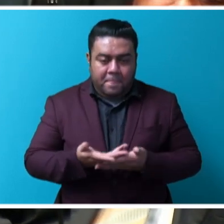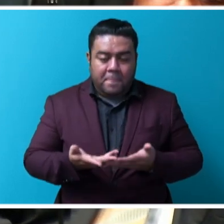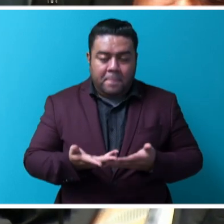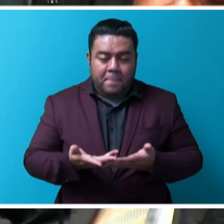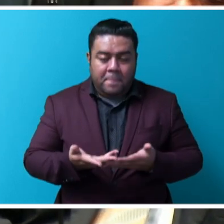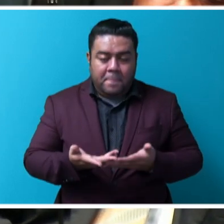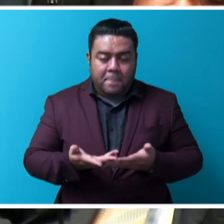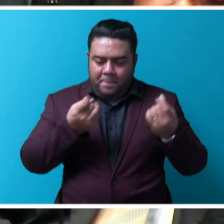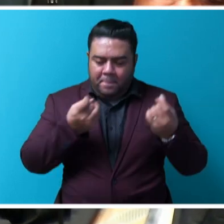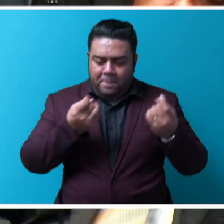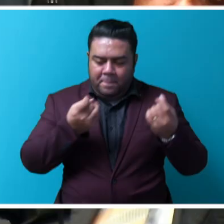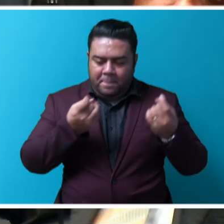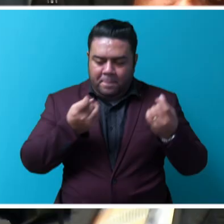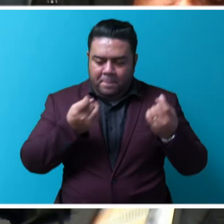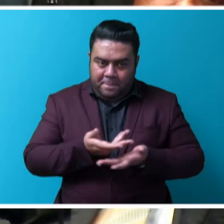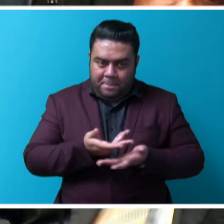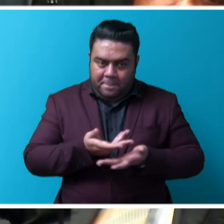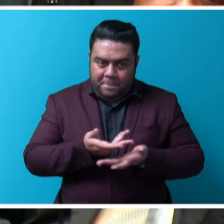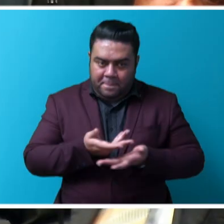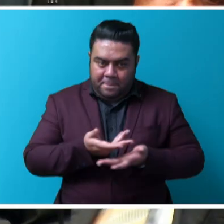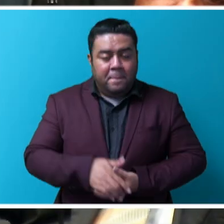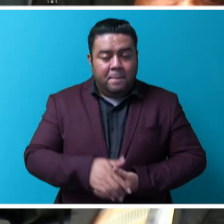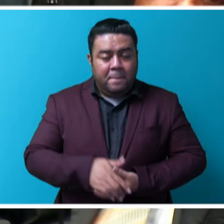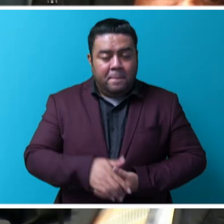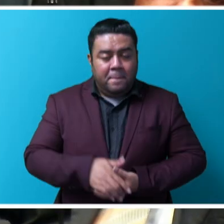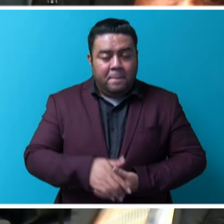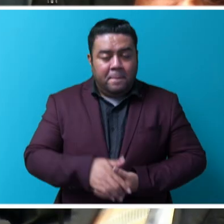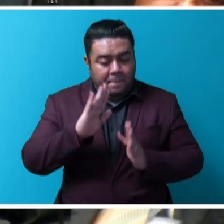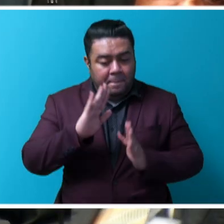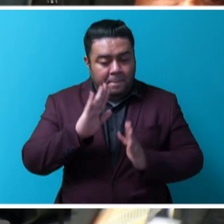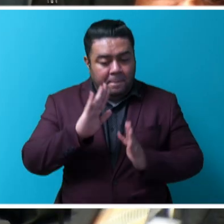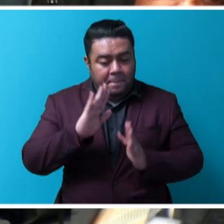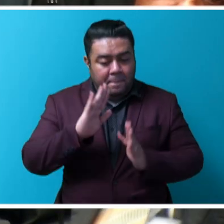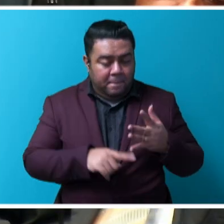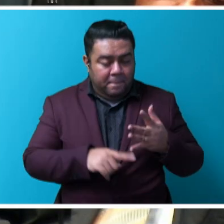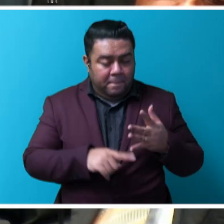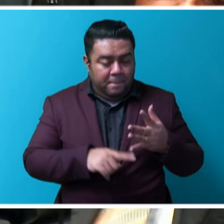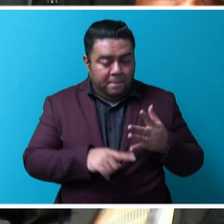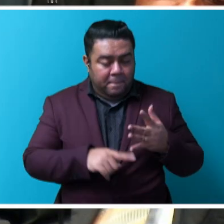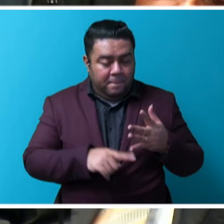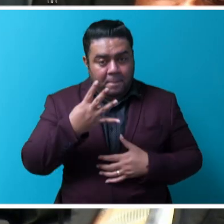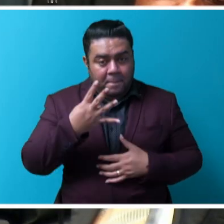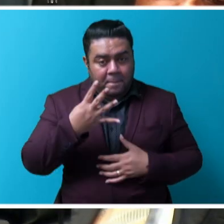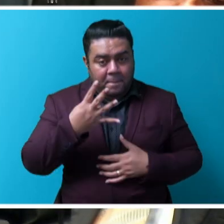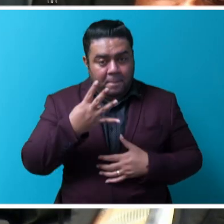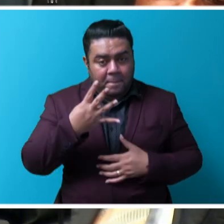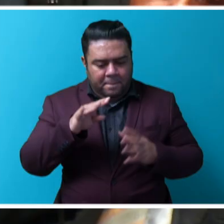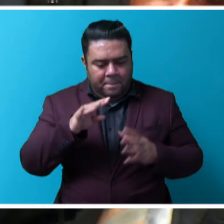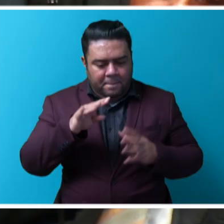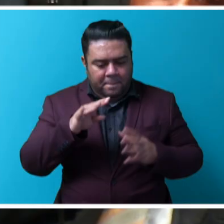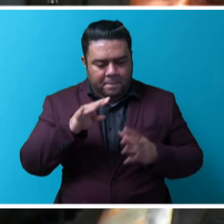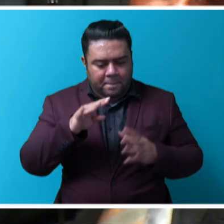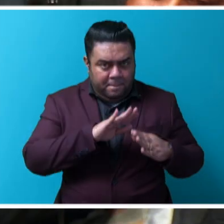Maduata, Namuana in Kandau in Ra, and Nambuna in Koro. Vulnerable communities continue to